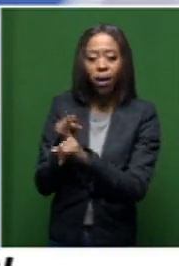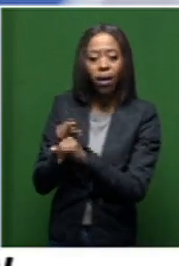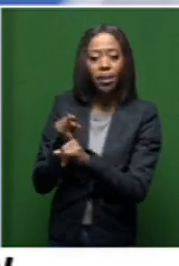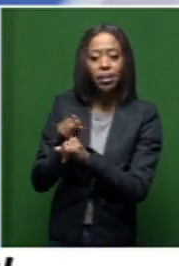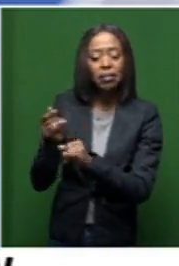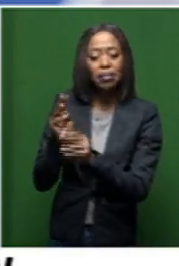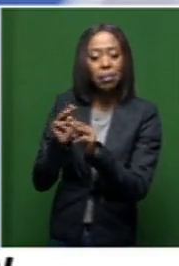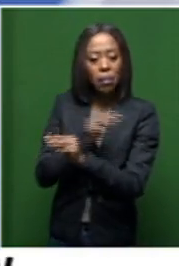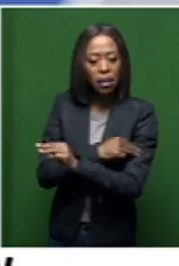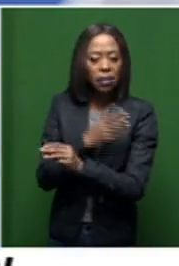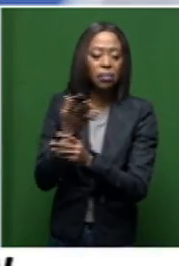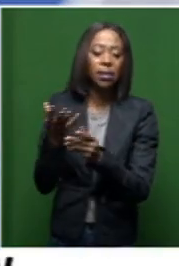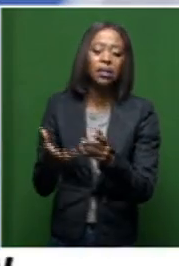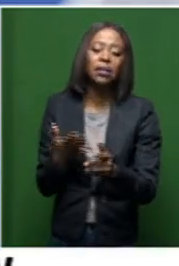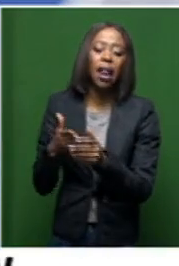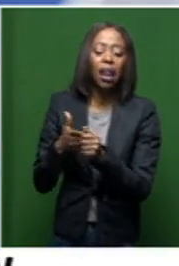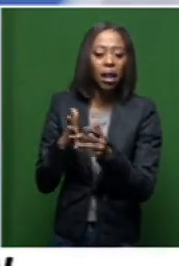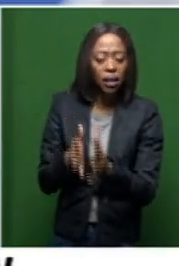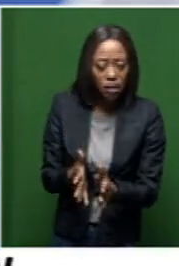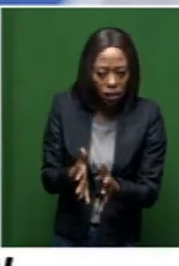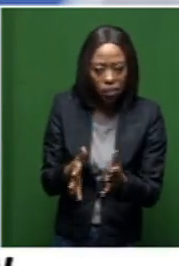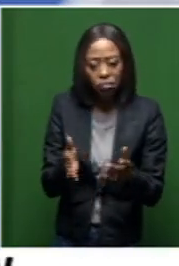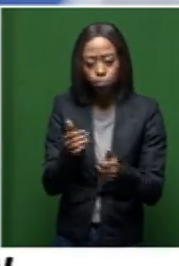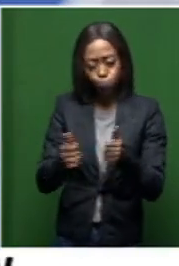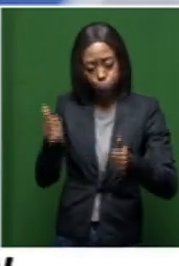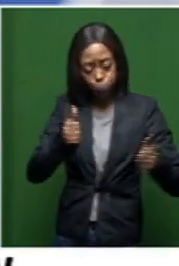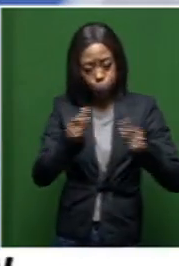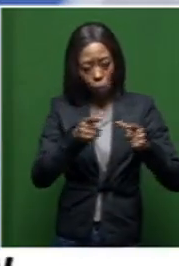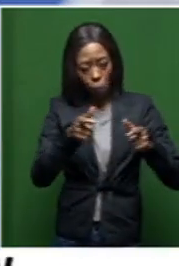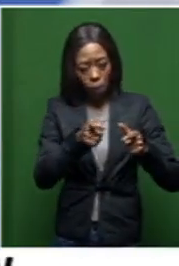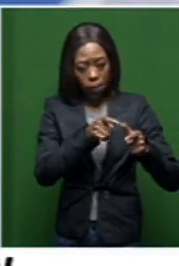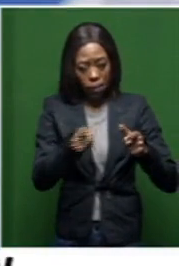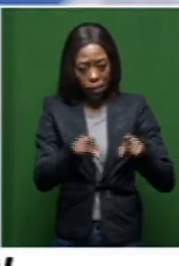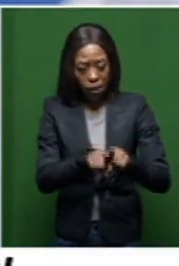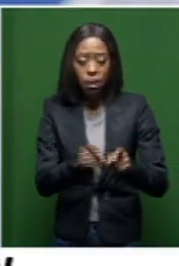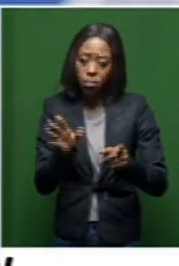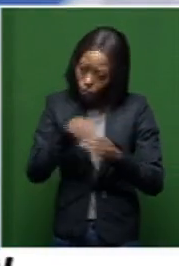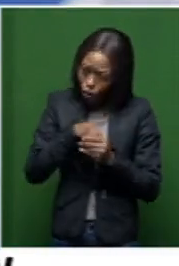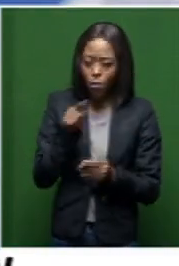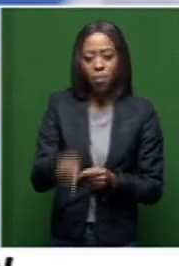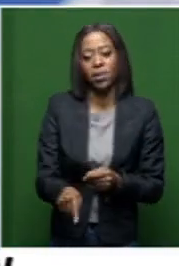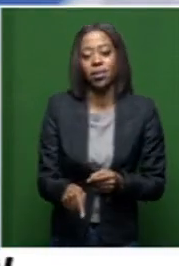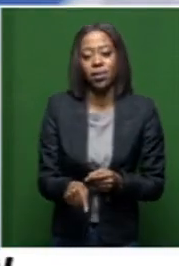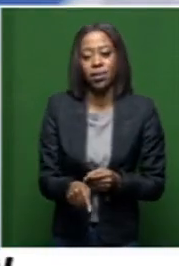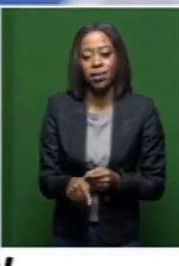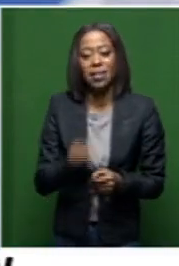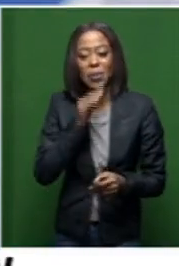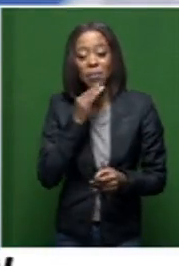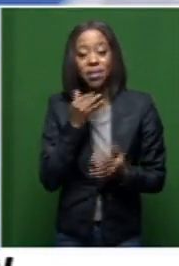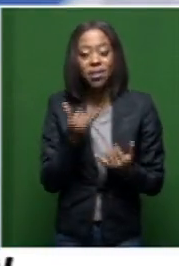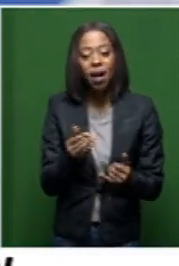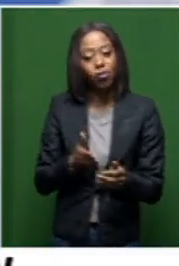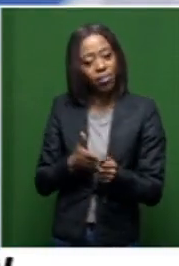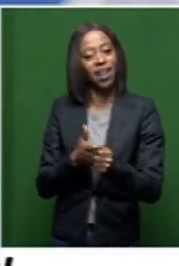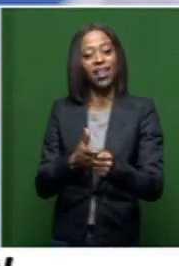institutional management and leaders, senates, committees to also get involved. So they are literally